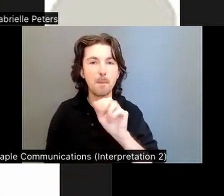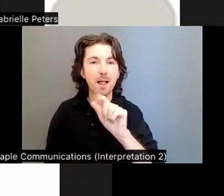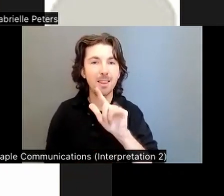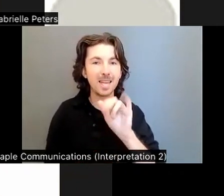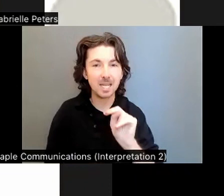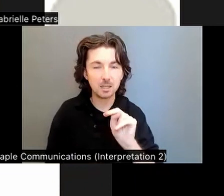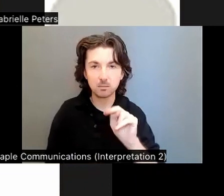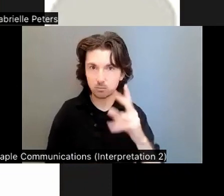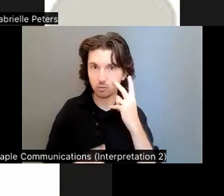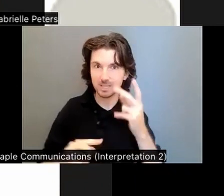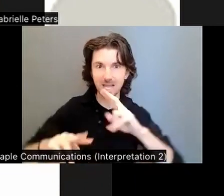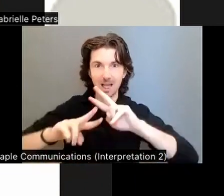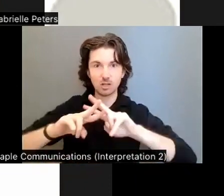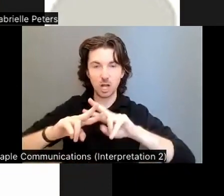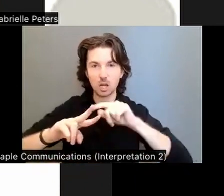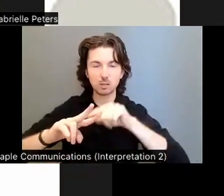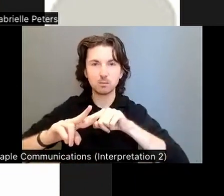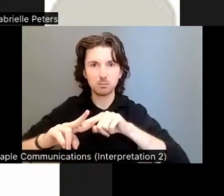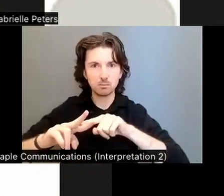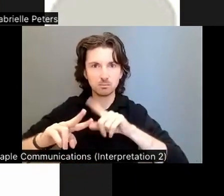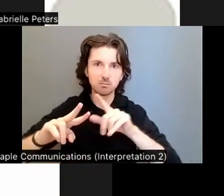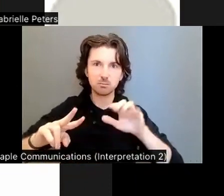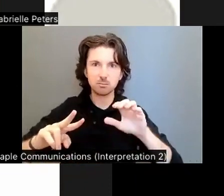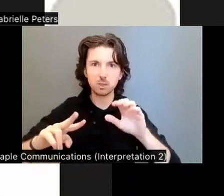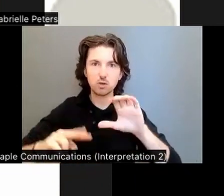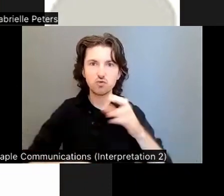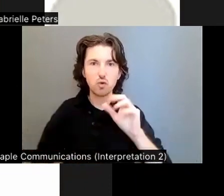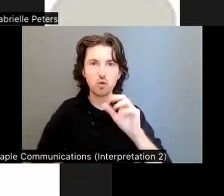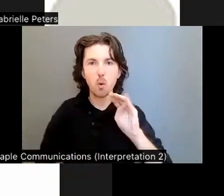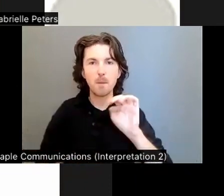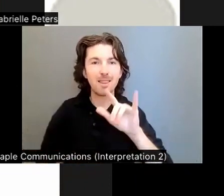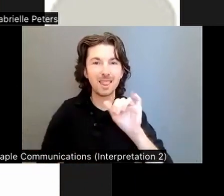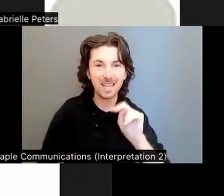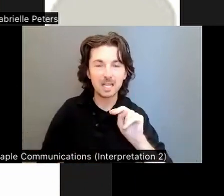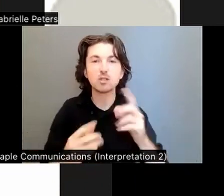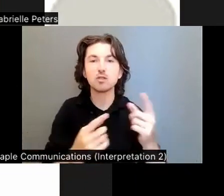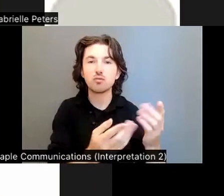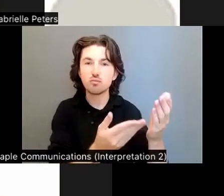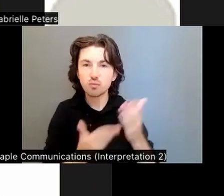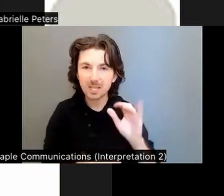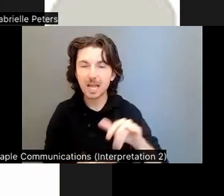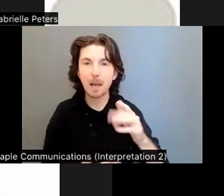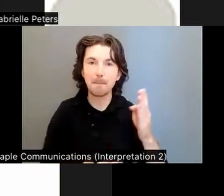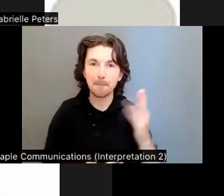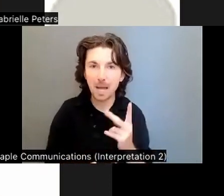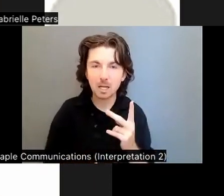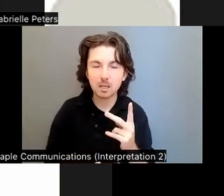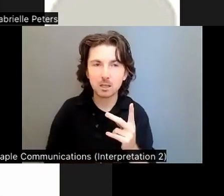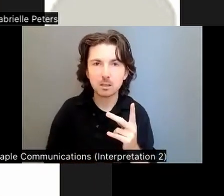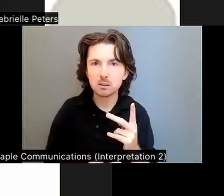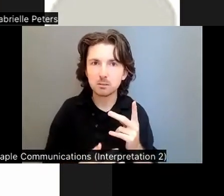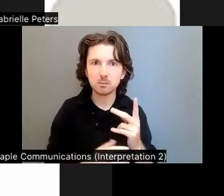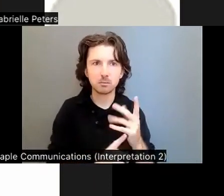breathe. This medication was derived from my maternal ancestral indigenous healing medicines, appropriated